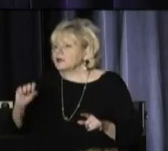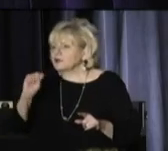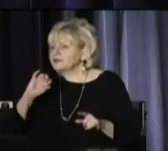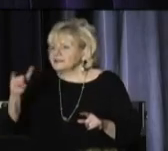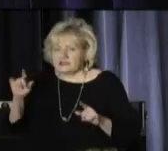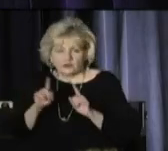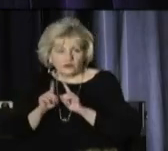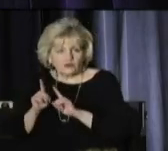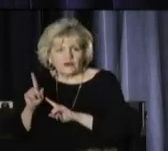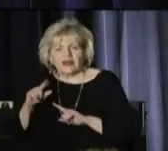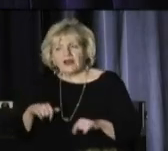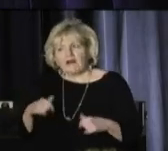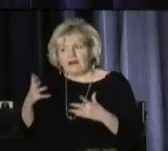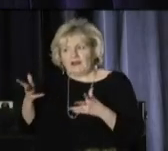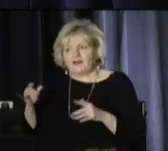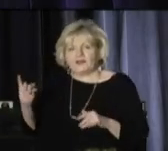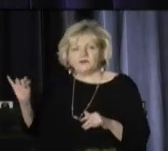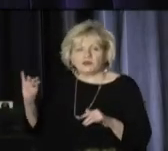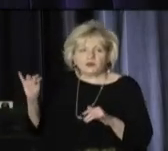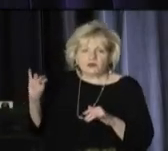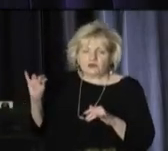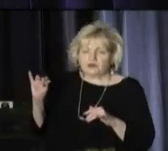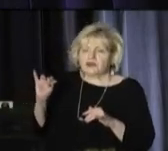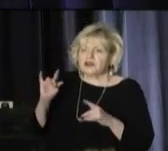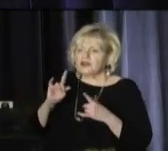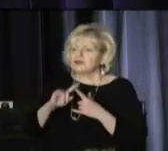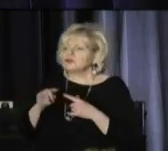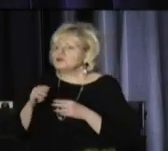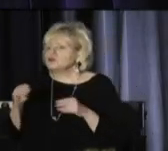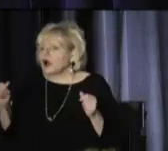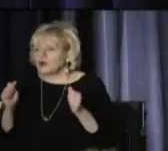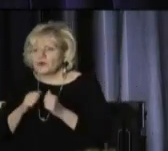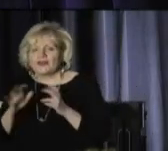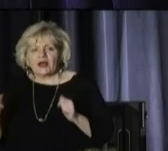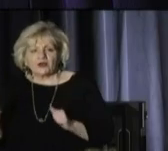I left them to inside me to rot without a thought.